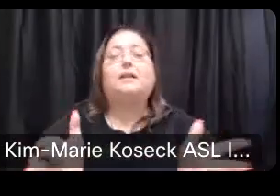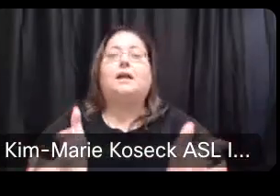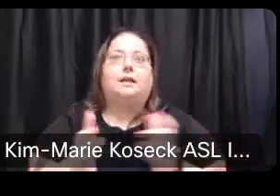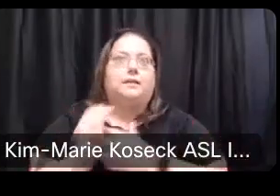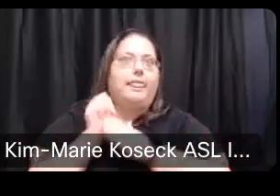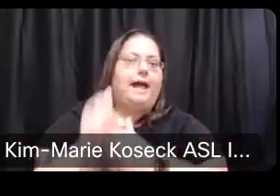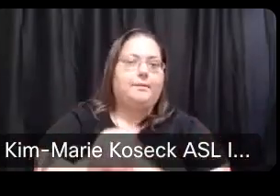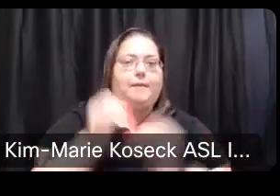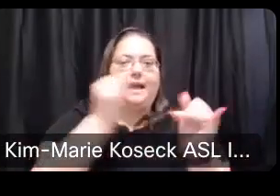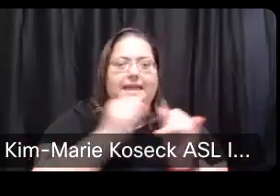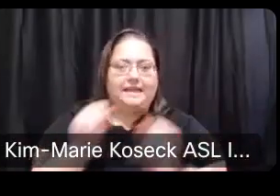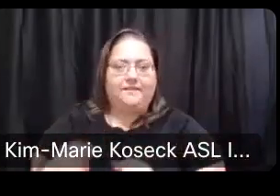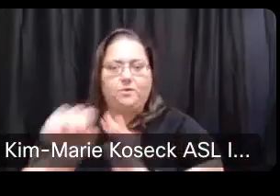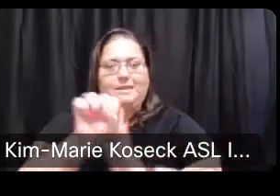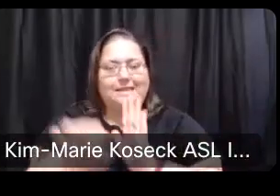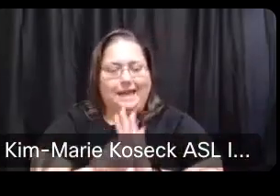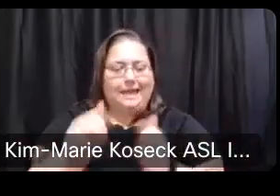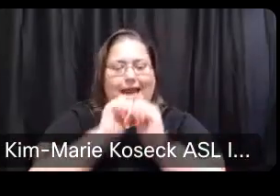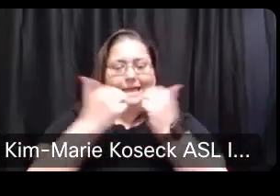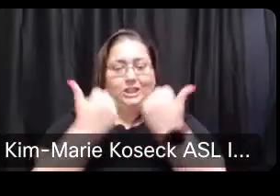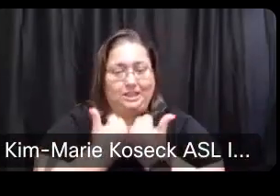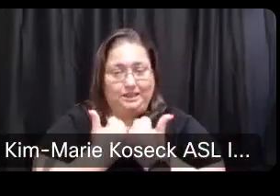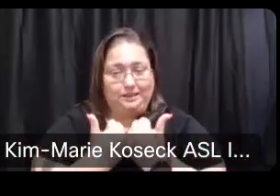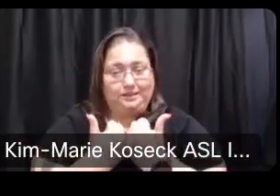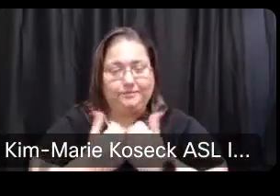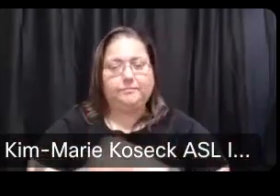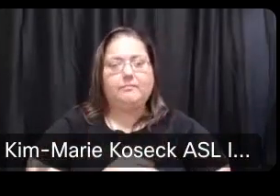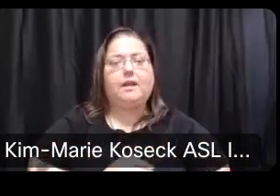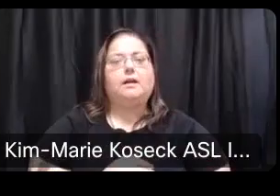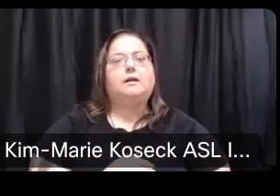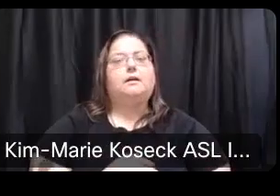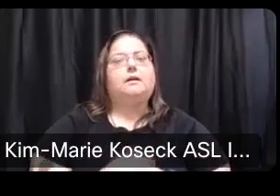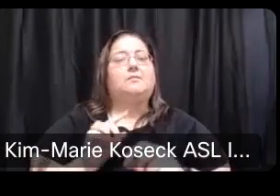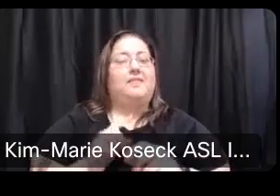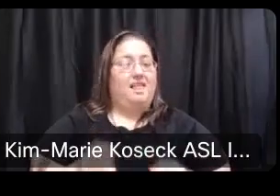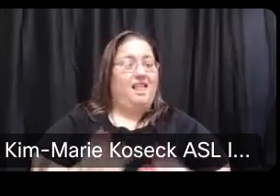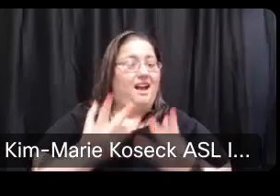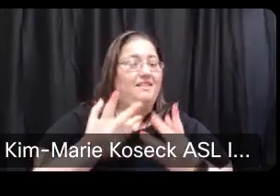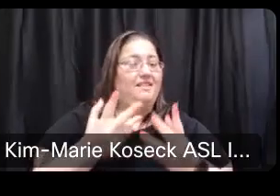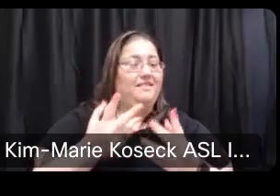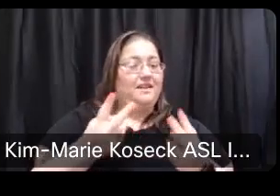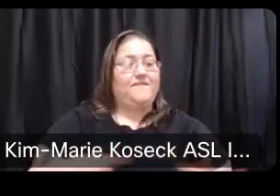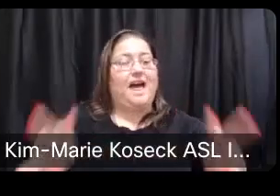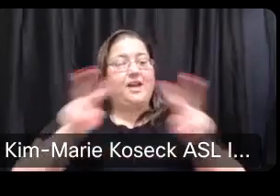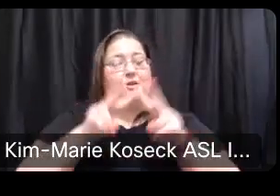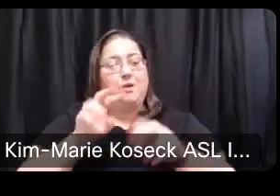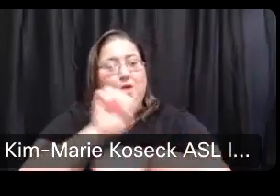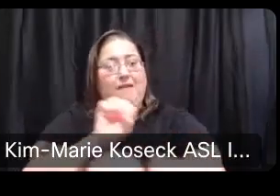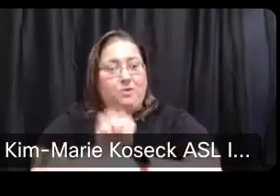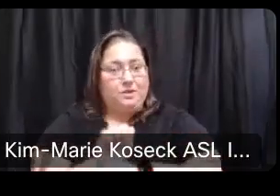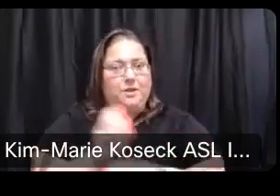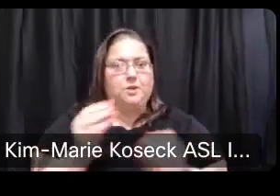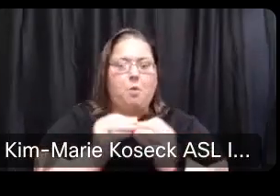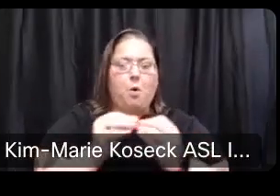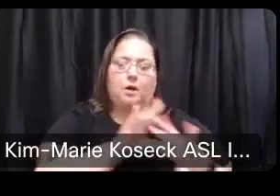led by individual state agencies. Despite the many valuable efforts, there is a need for more